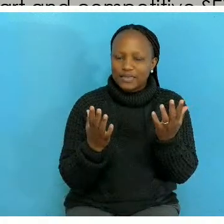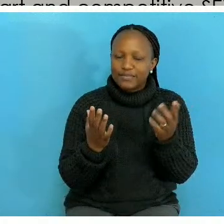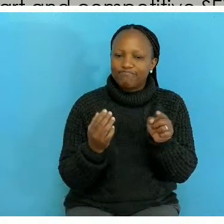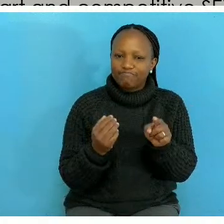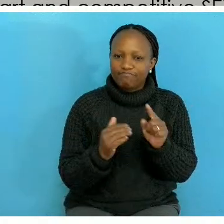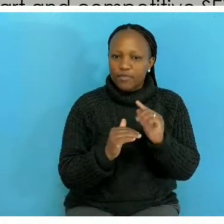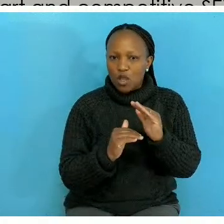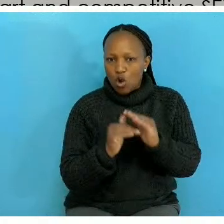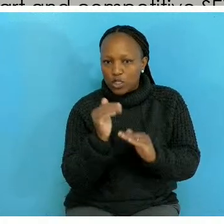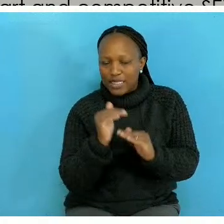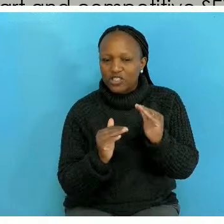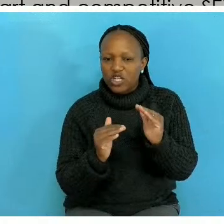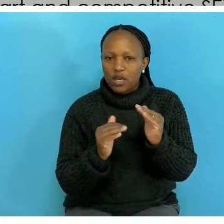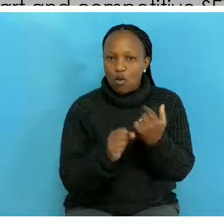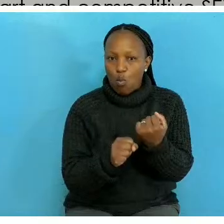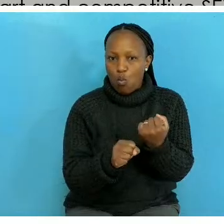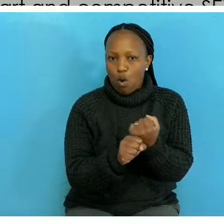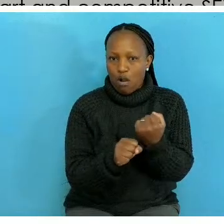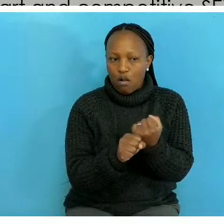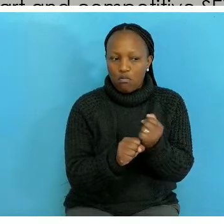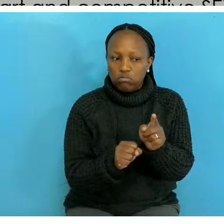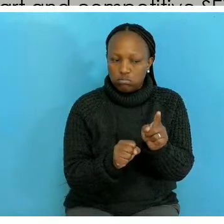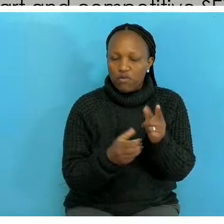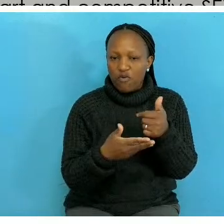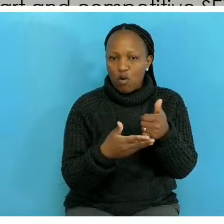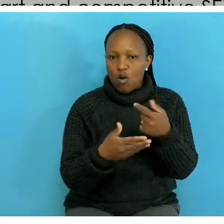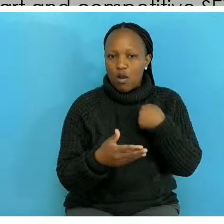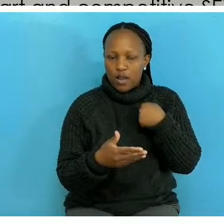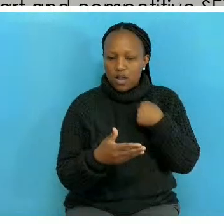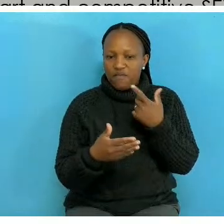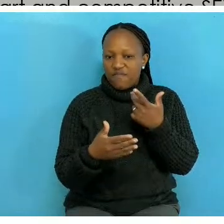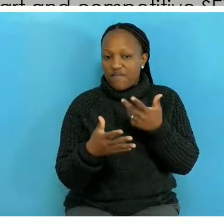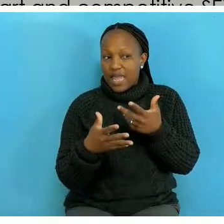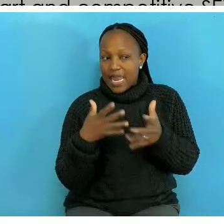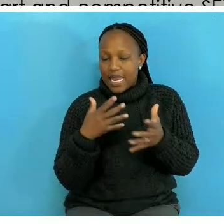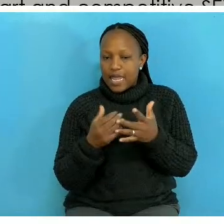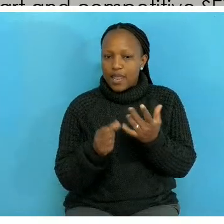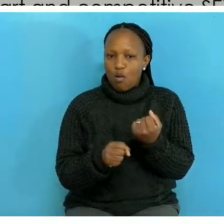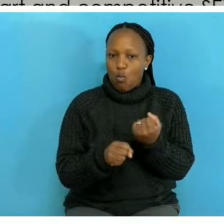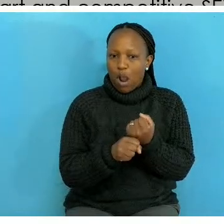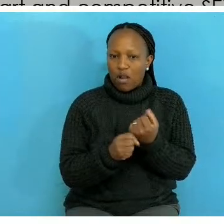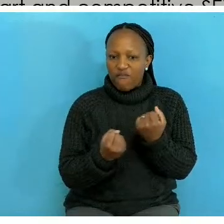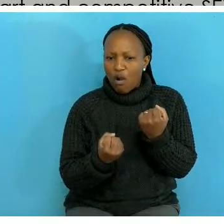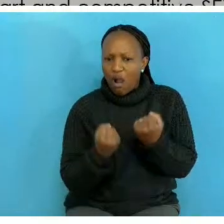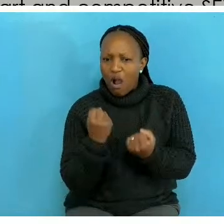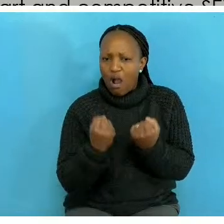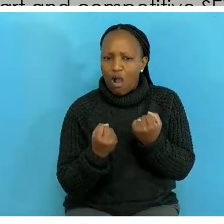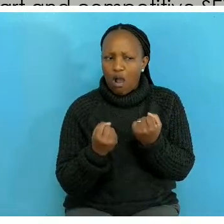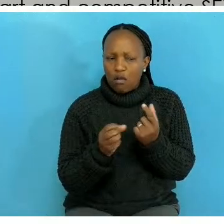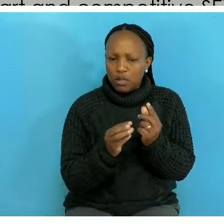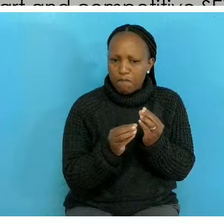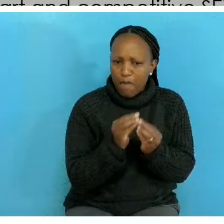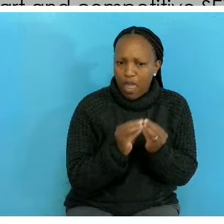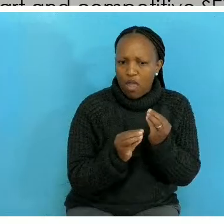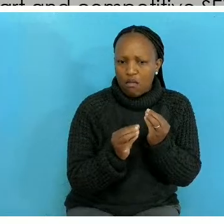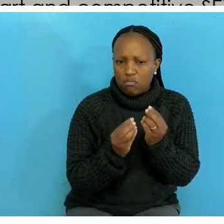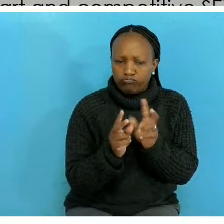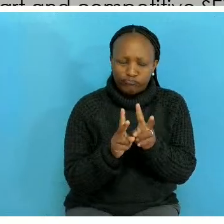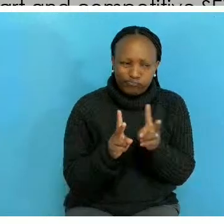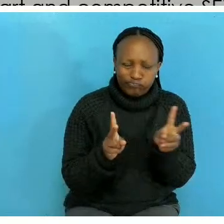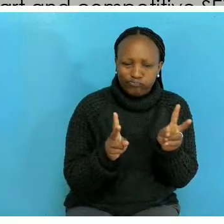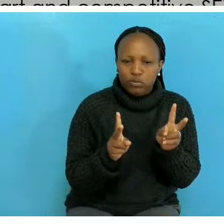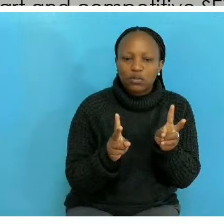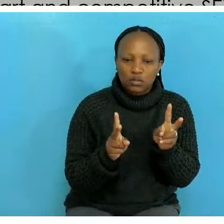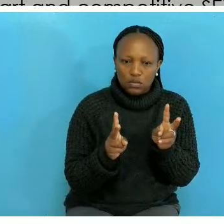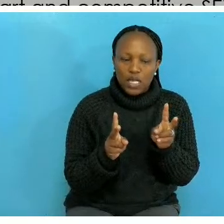construction work for us, but also look at if there is automotive work that they can be doing for us.